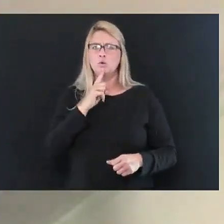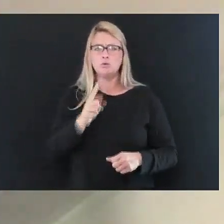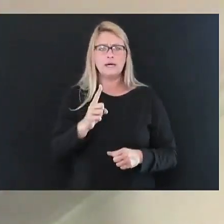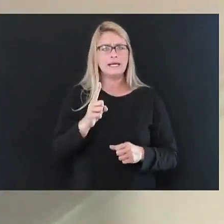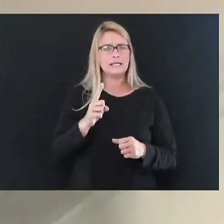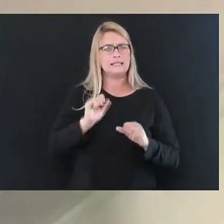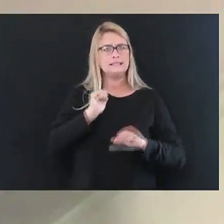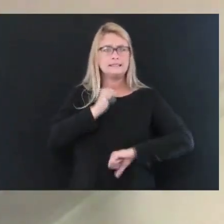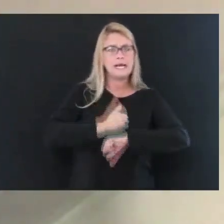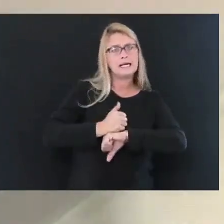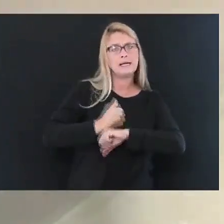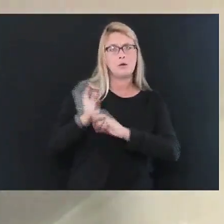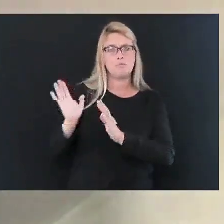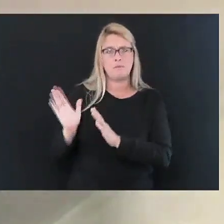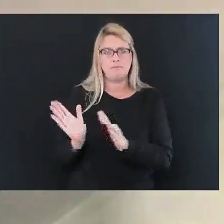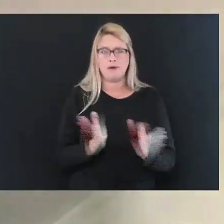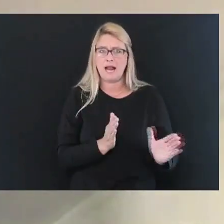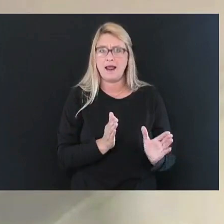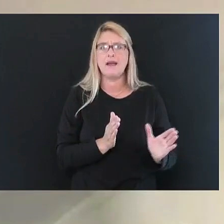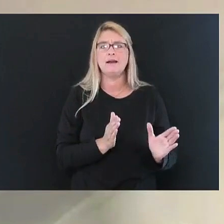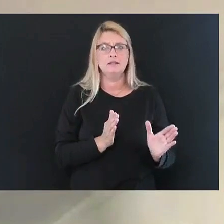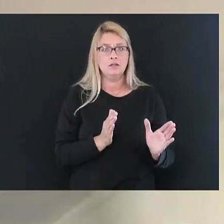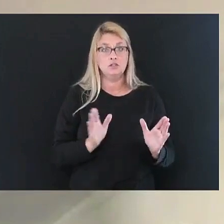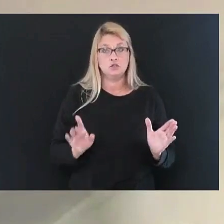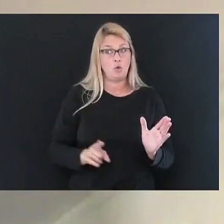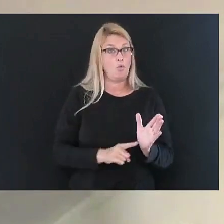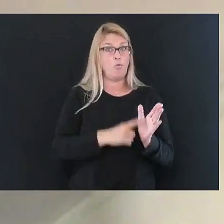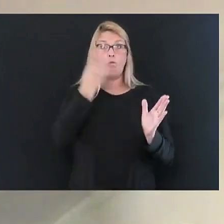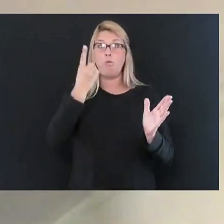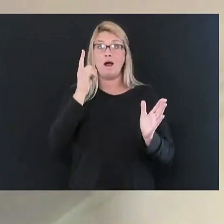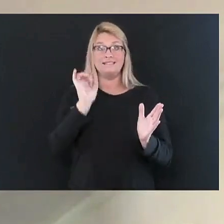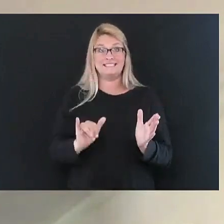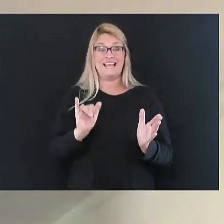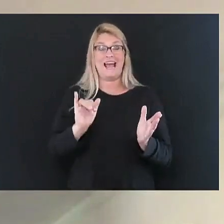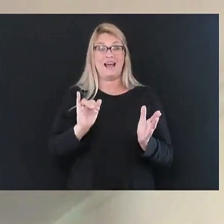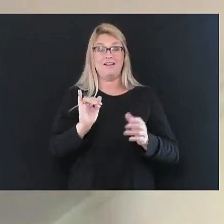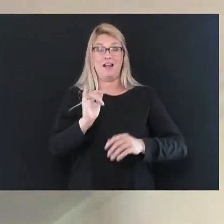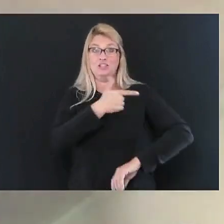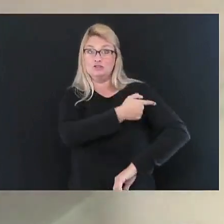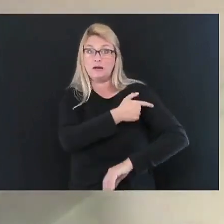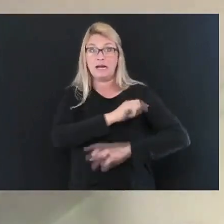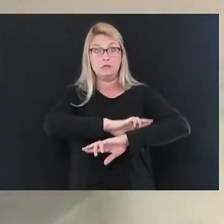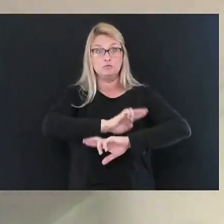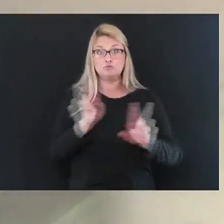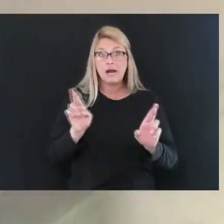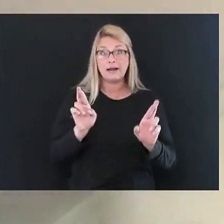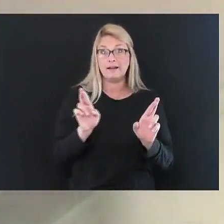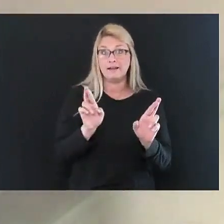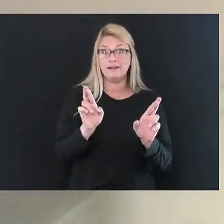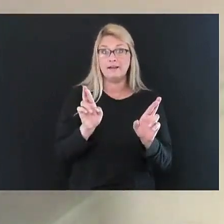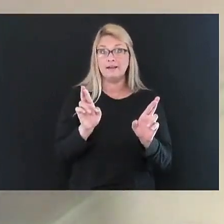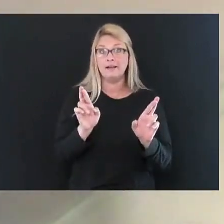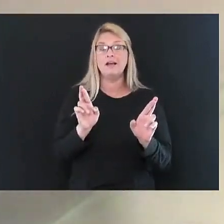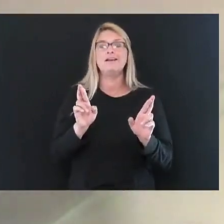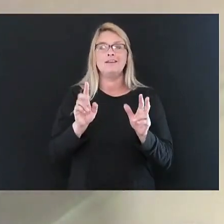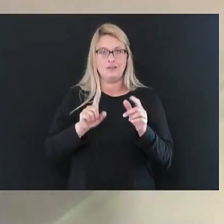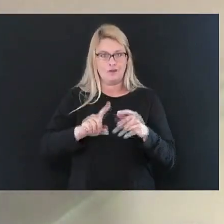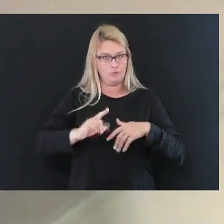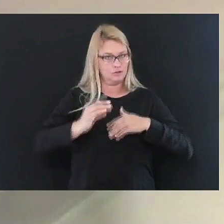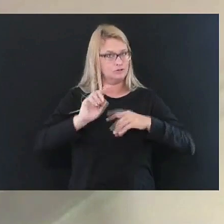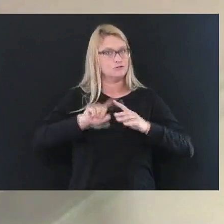plans. So as soon as a lead vaccine really does meet all of its phase 3 metrics, then we will start